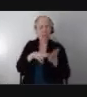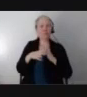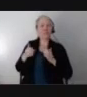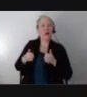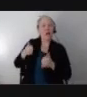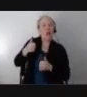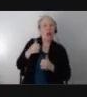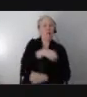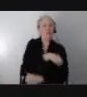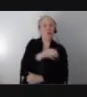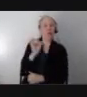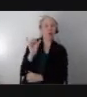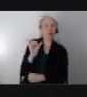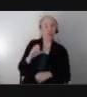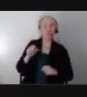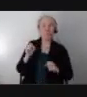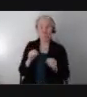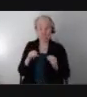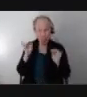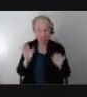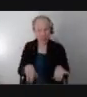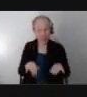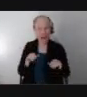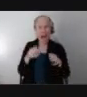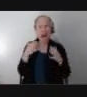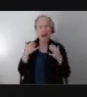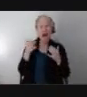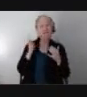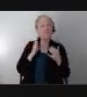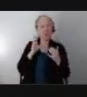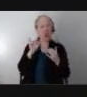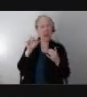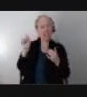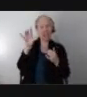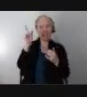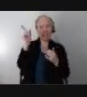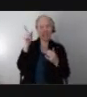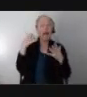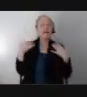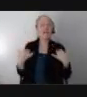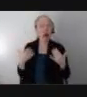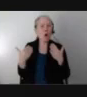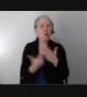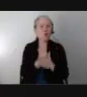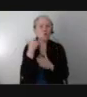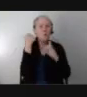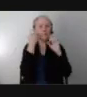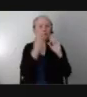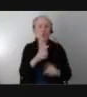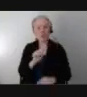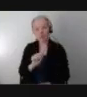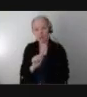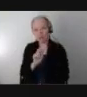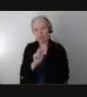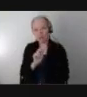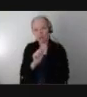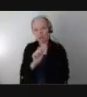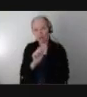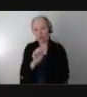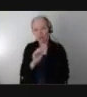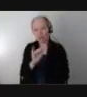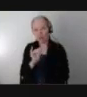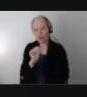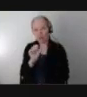a decade ago is going on today in Artemis, because flying a new mission, getting people to and from the moon safely is